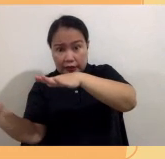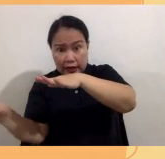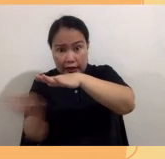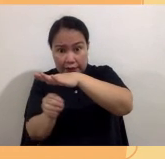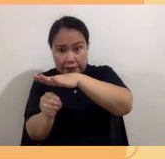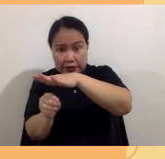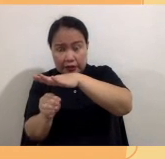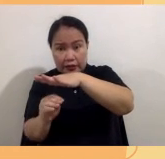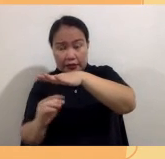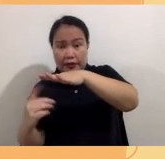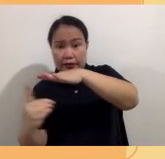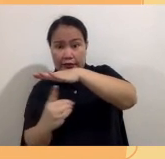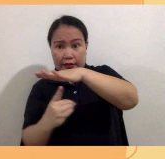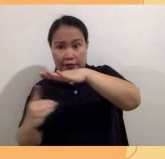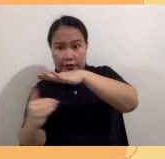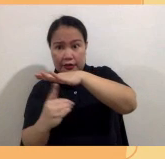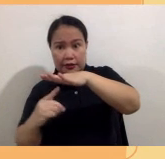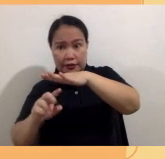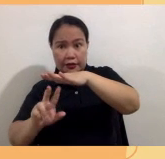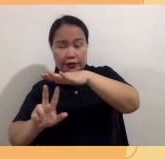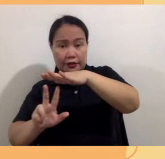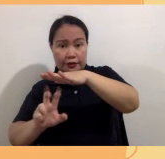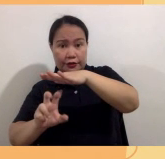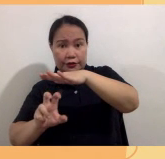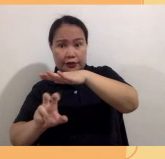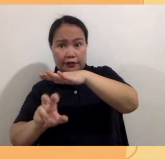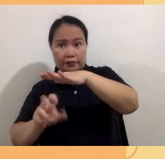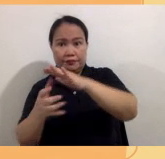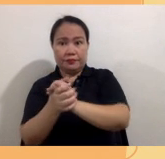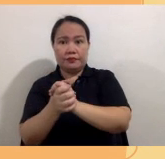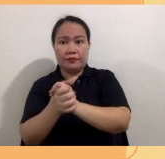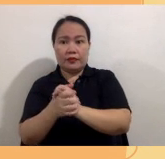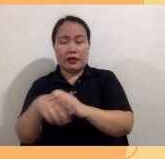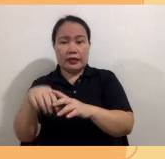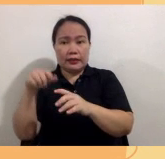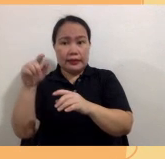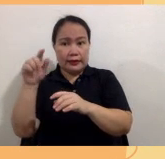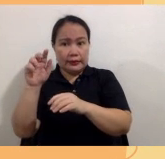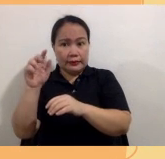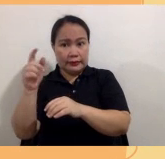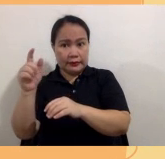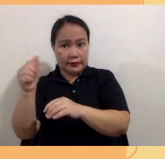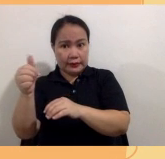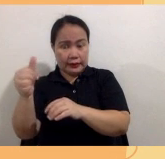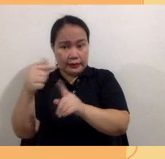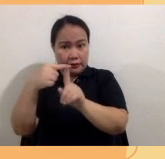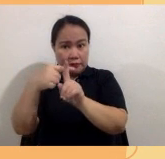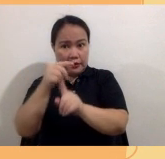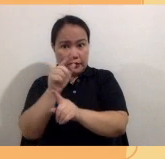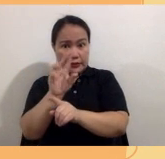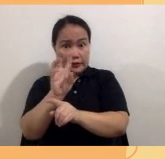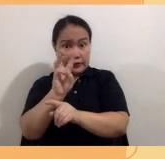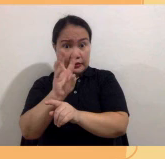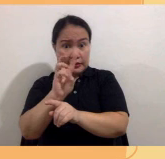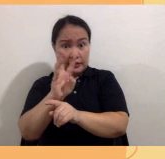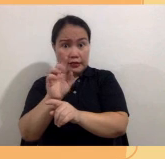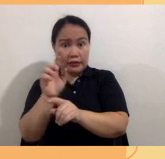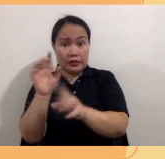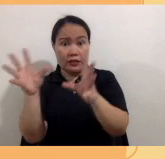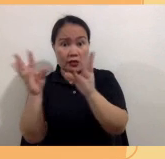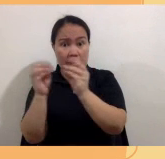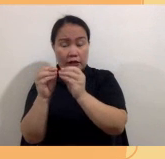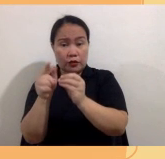because 10C plus 16C is equal to 26C. And then, copy the